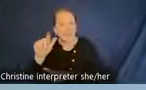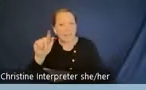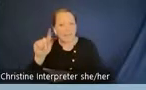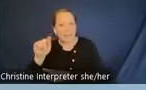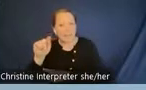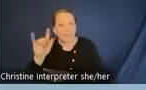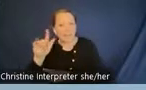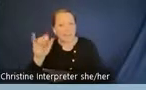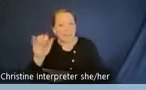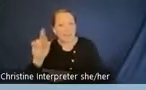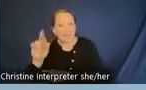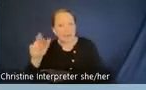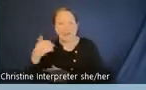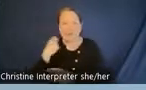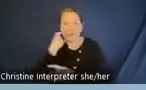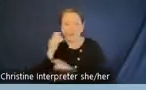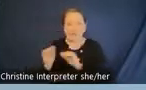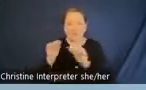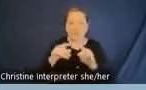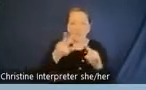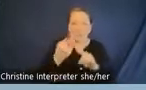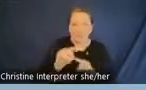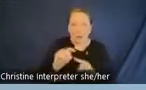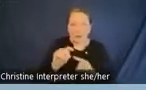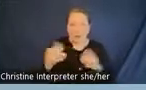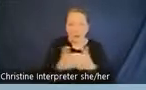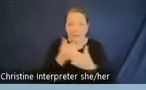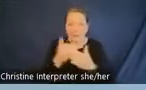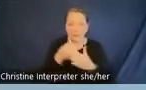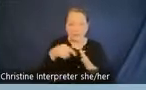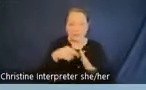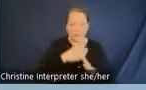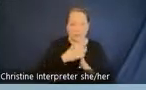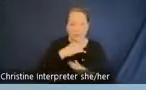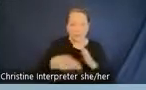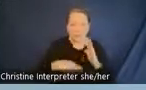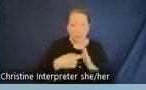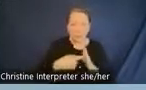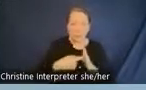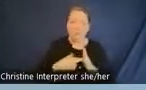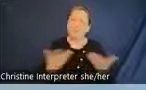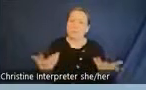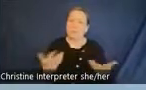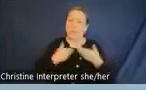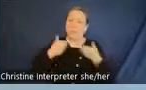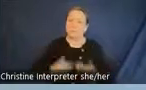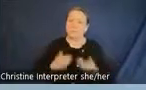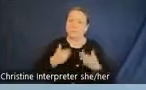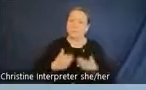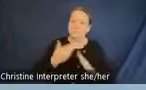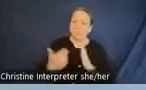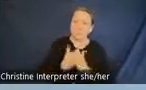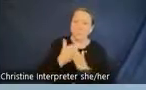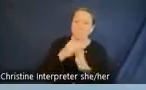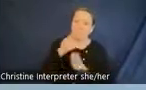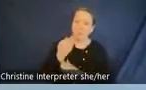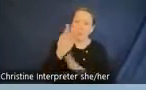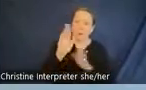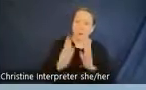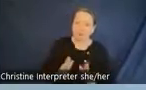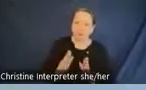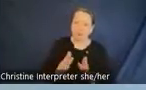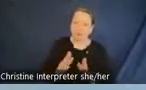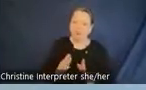Vermont. I'm new to this role. And as someone who's new to Vermont, I find that it puts me in a bit